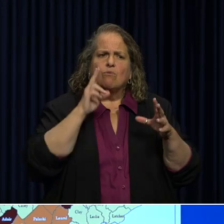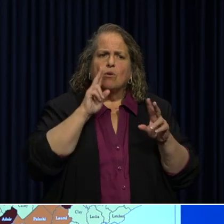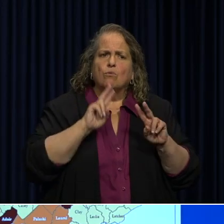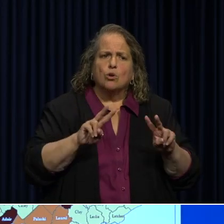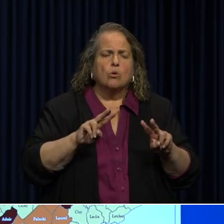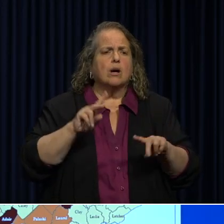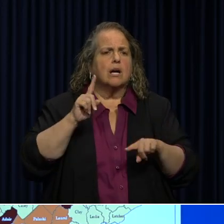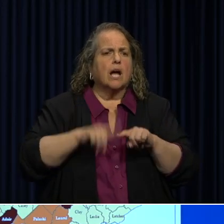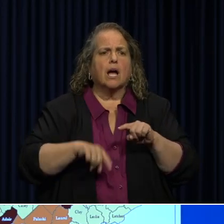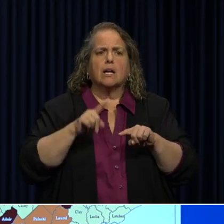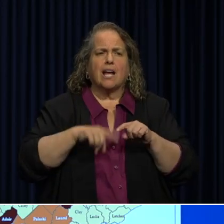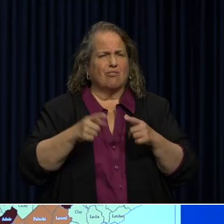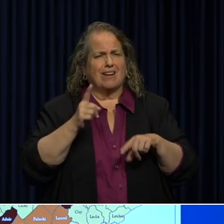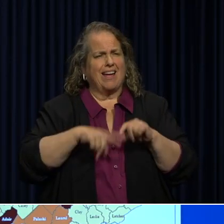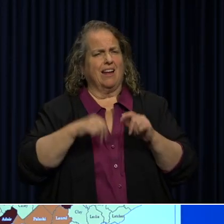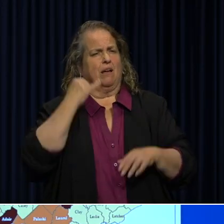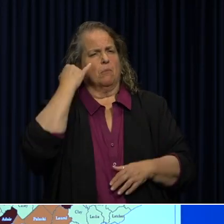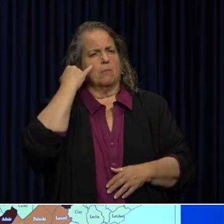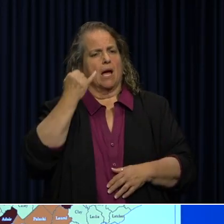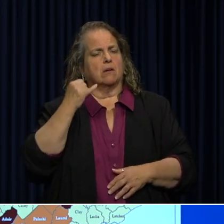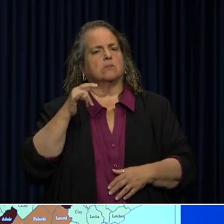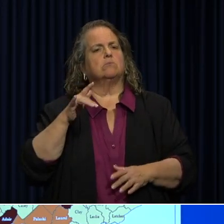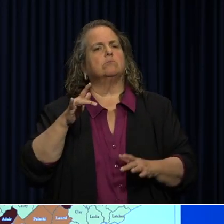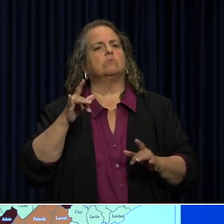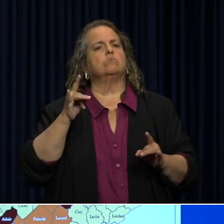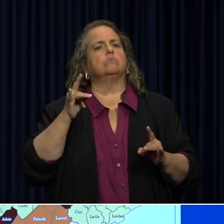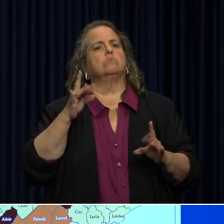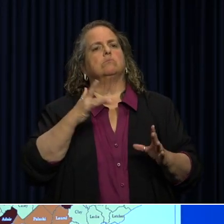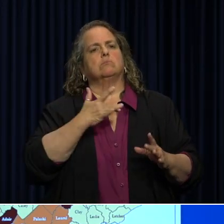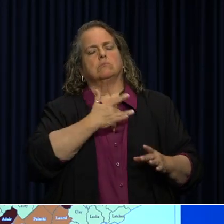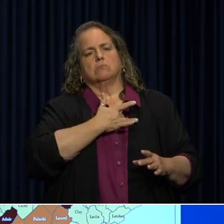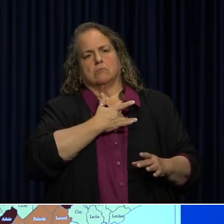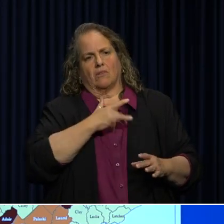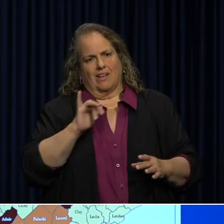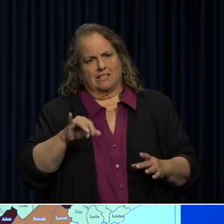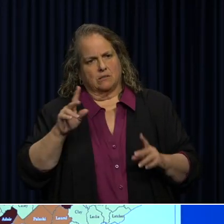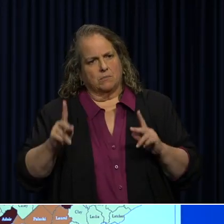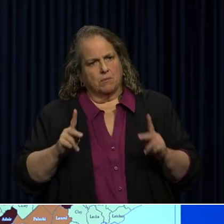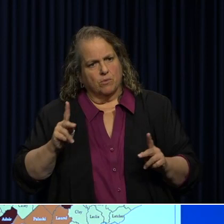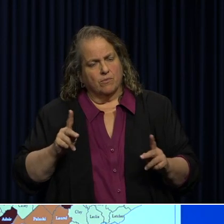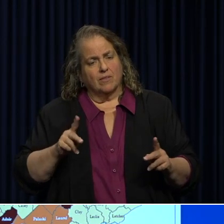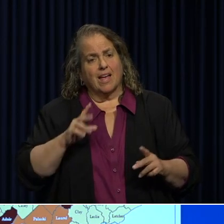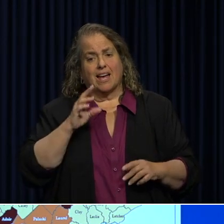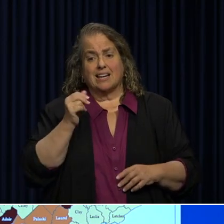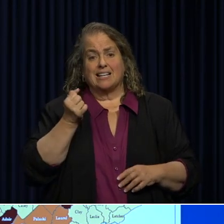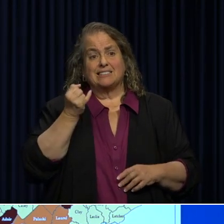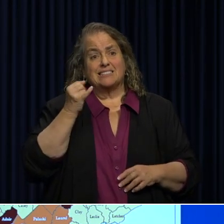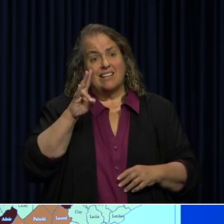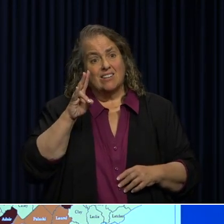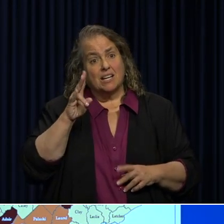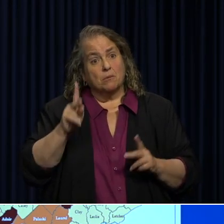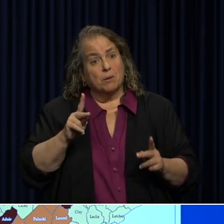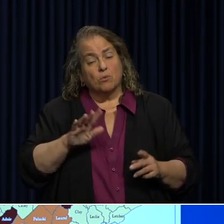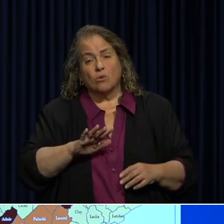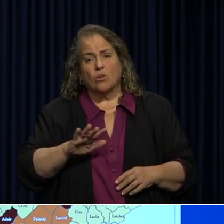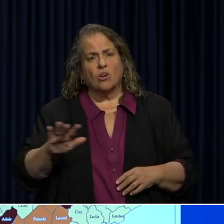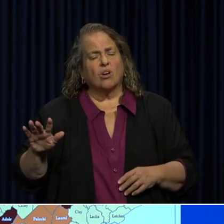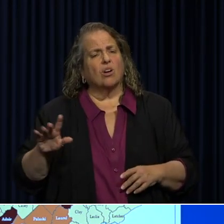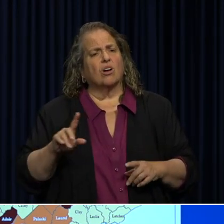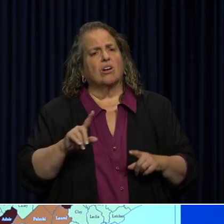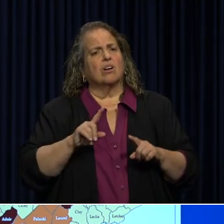ever imagined. These 17 individuals are more than ages